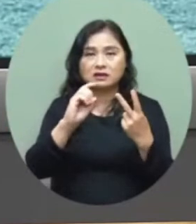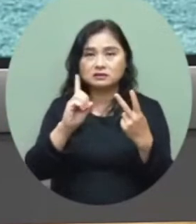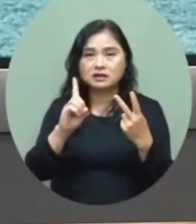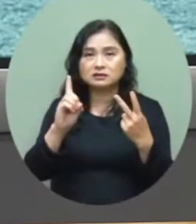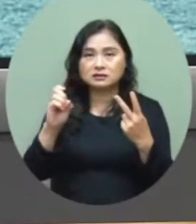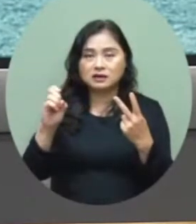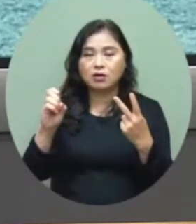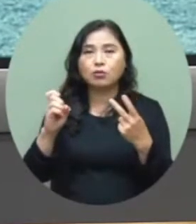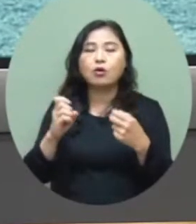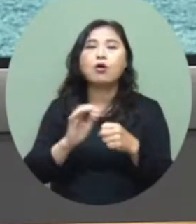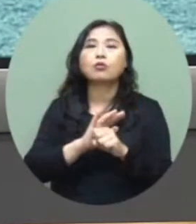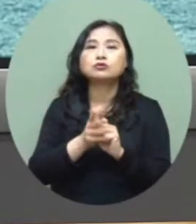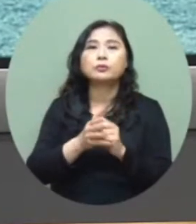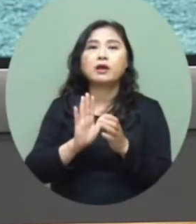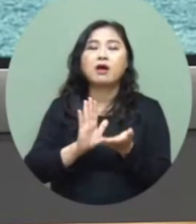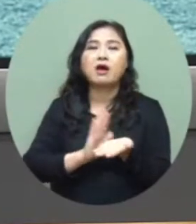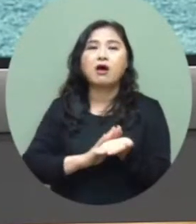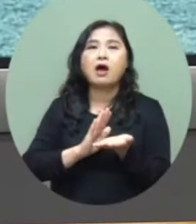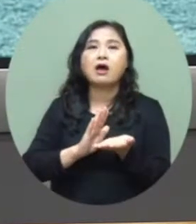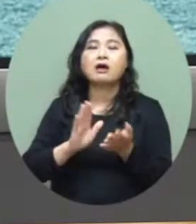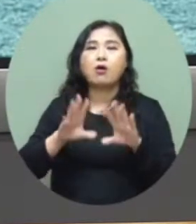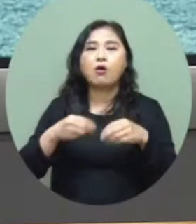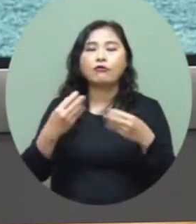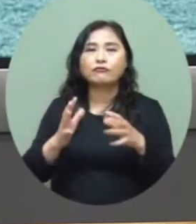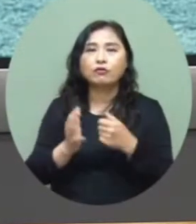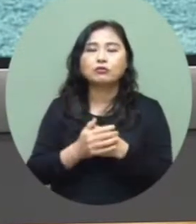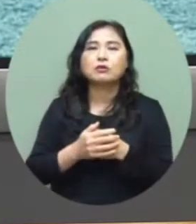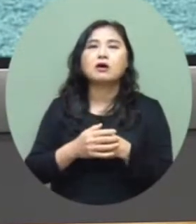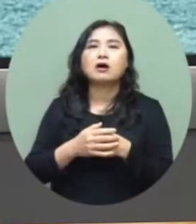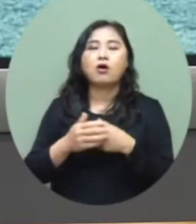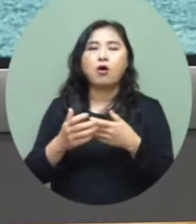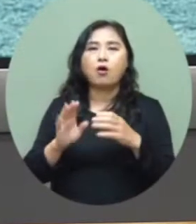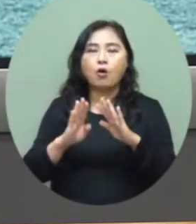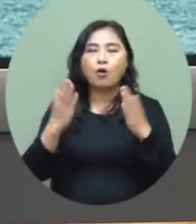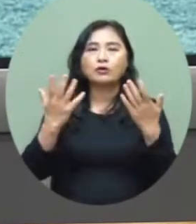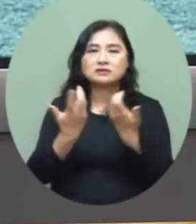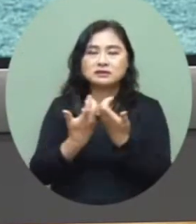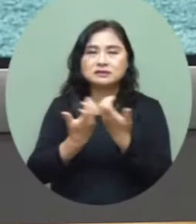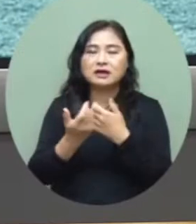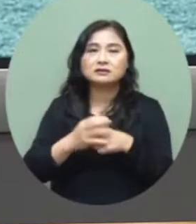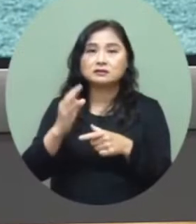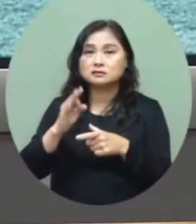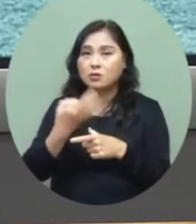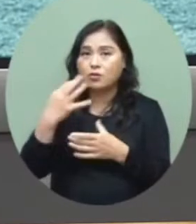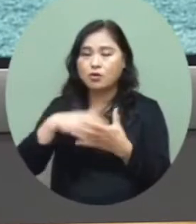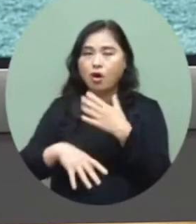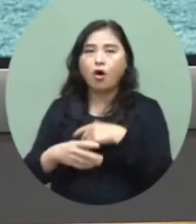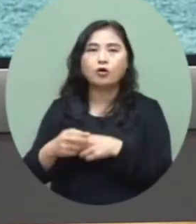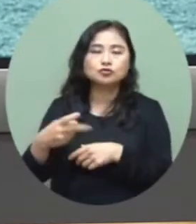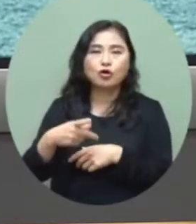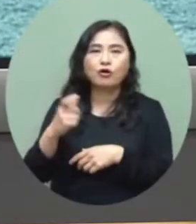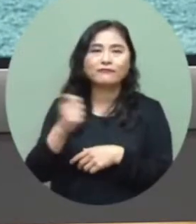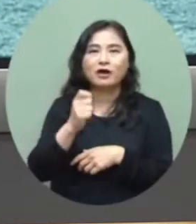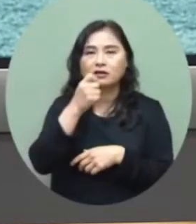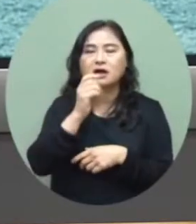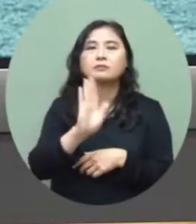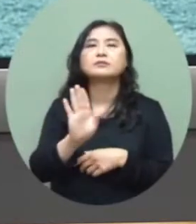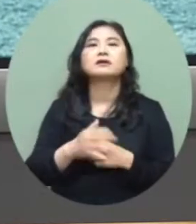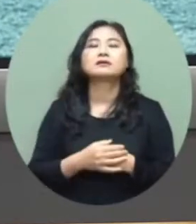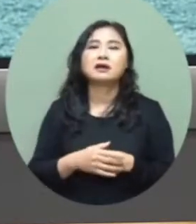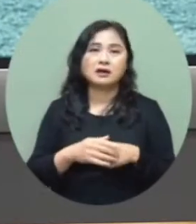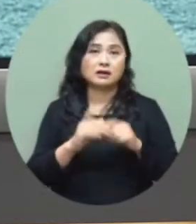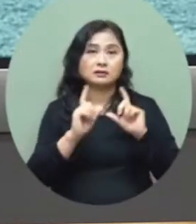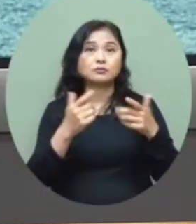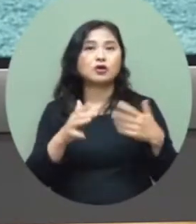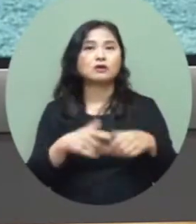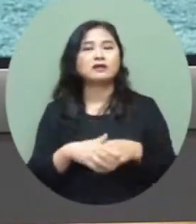principals and schools, well, for recovered patients, within 3 months, since they